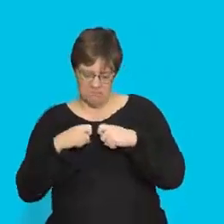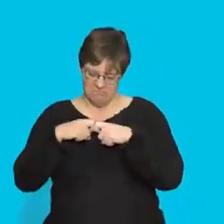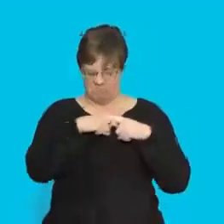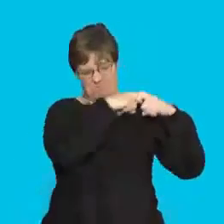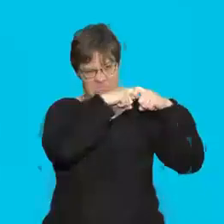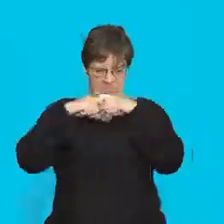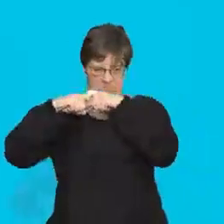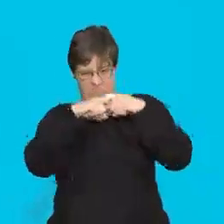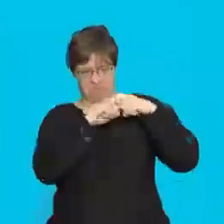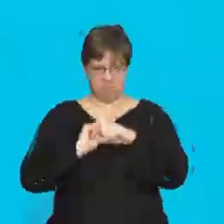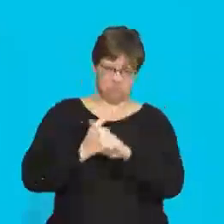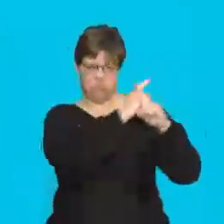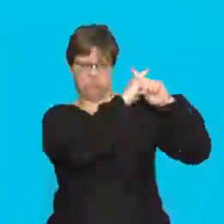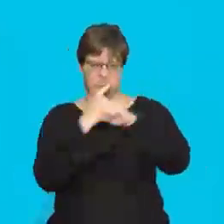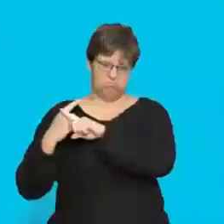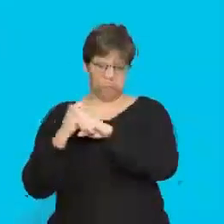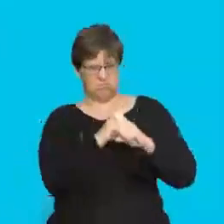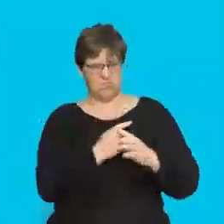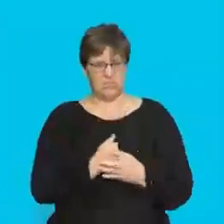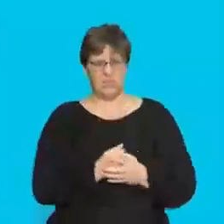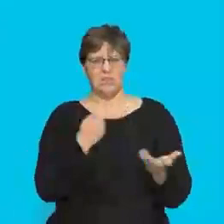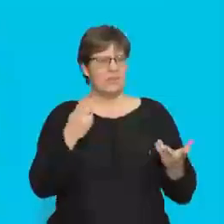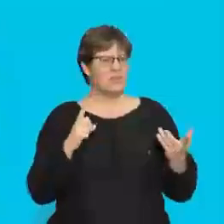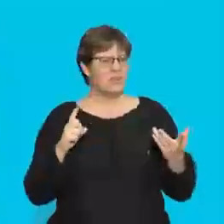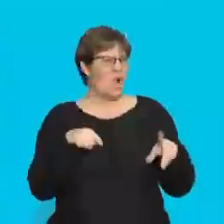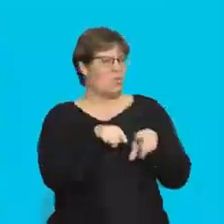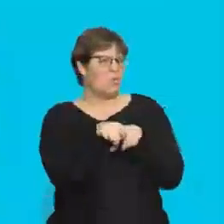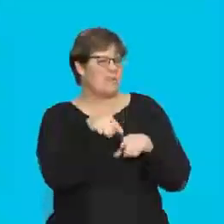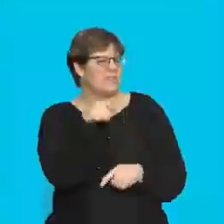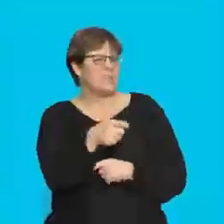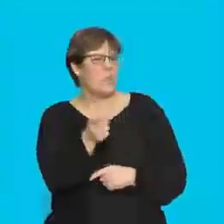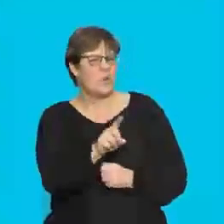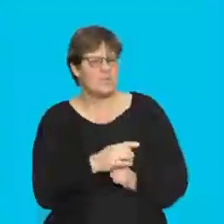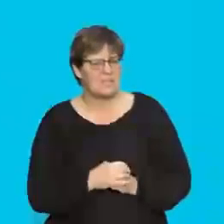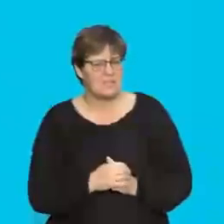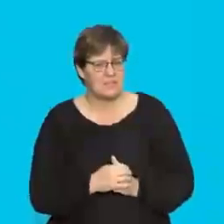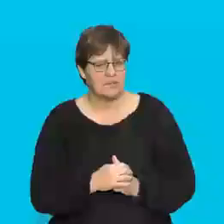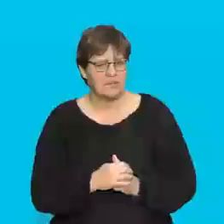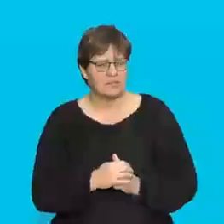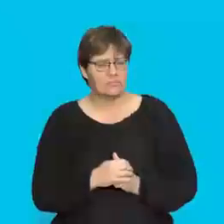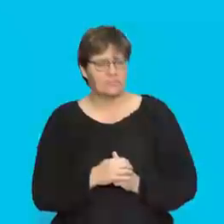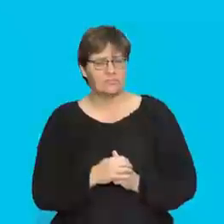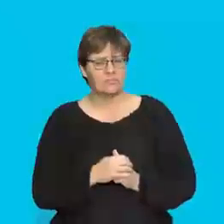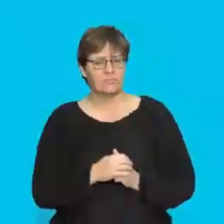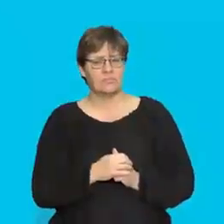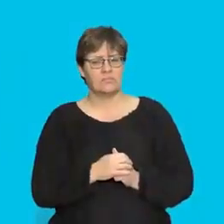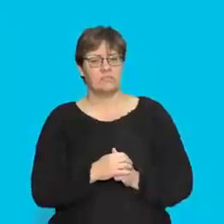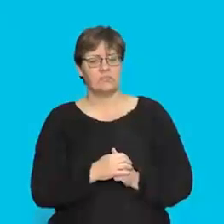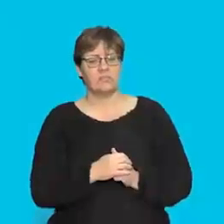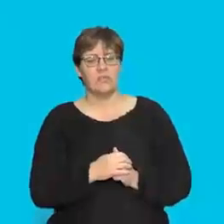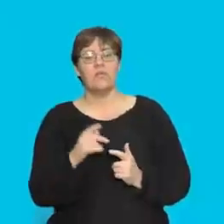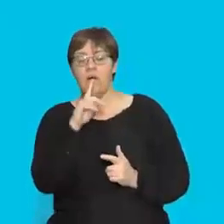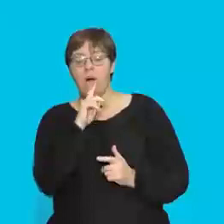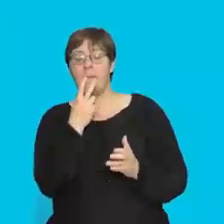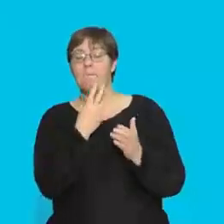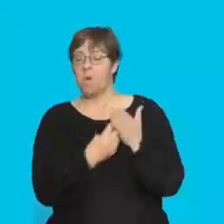appear to be having a conflict. What kind of competition is